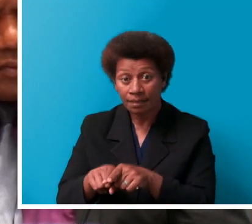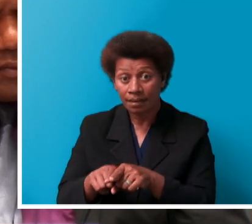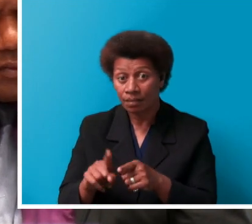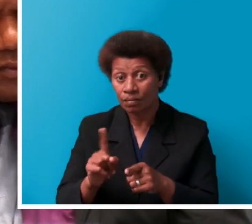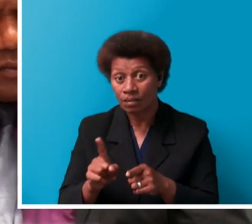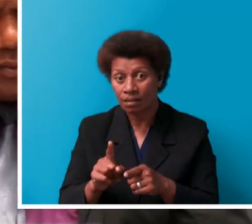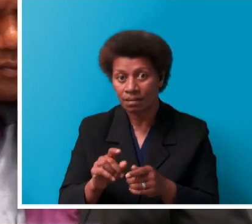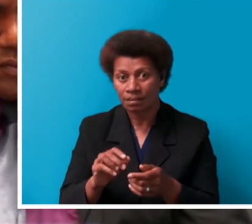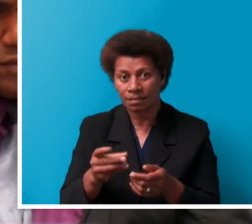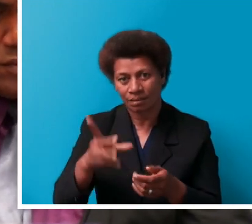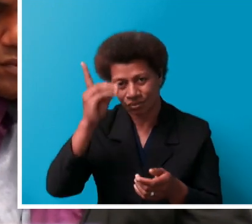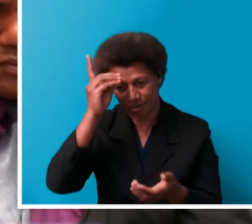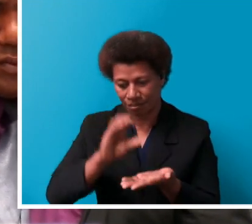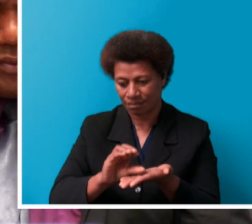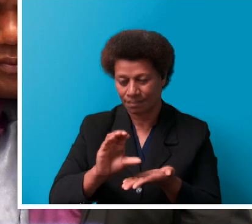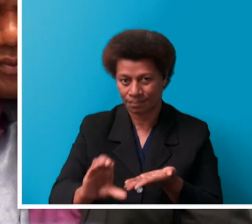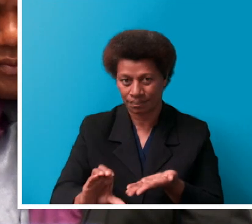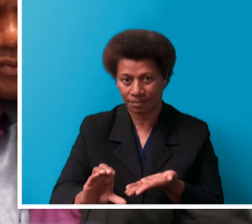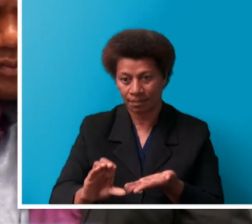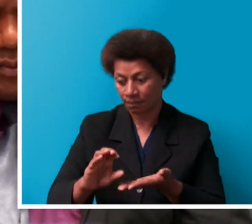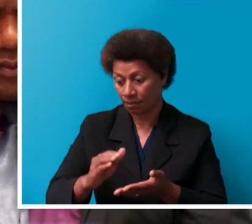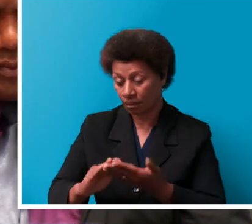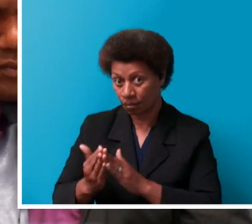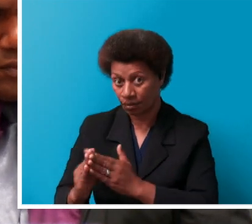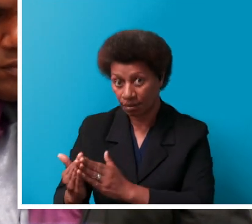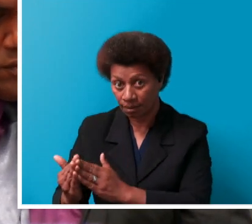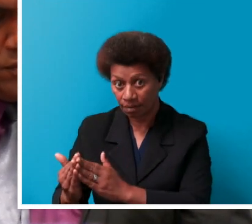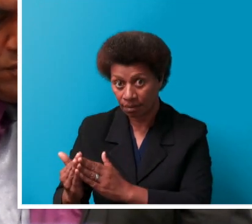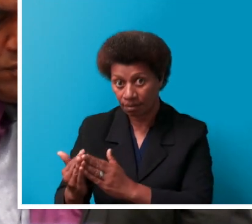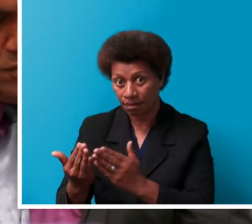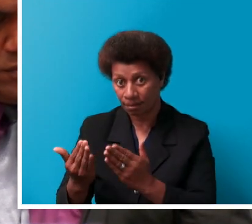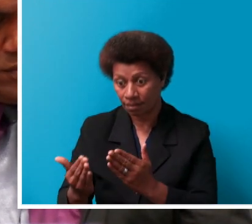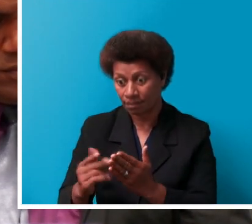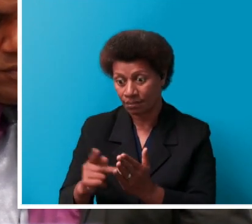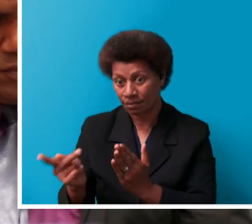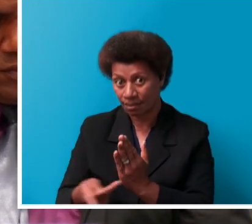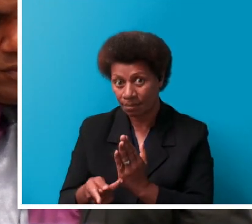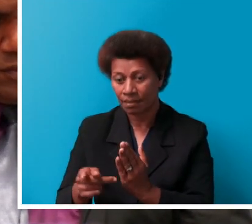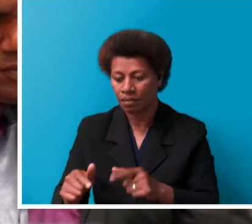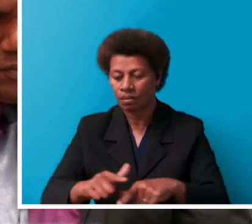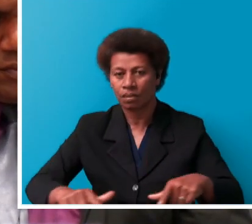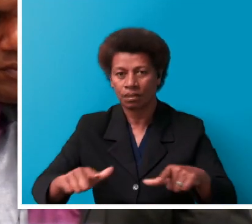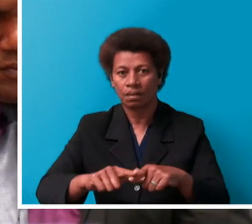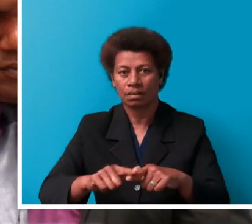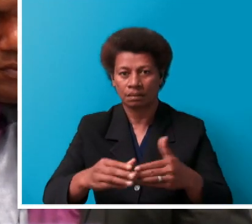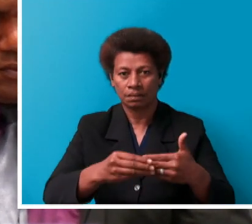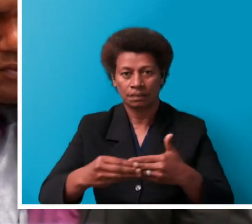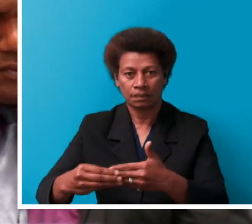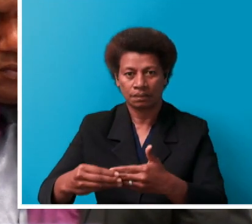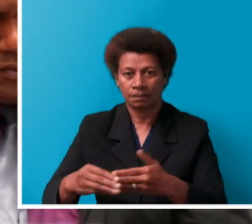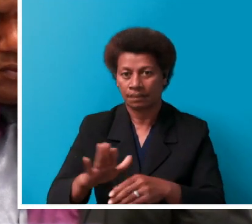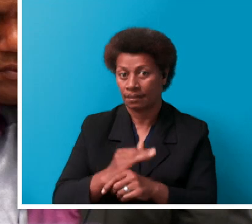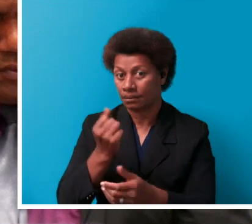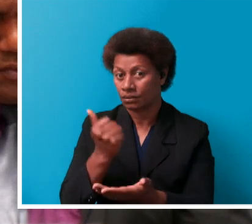in education, in community-based initiatives, and in local leadership. It means ensuring